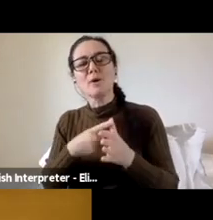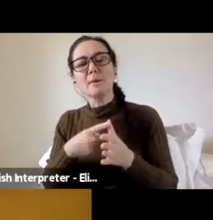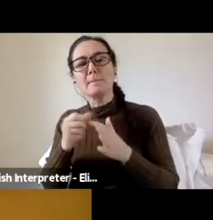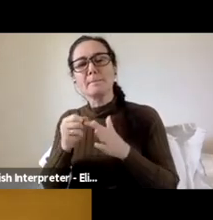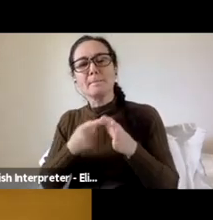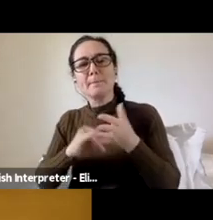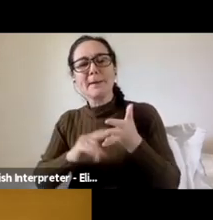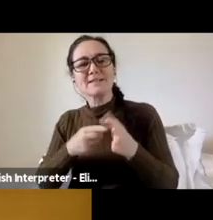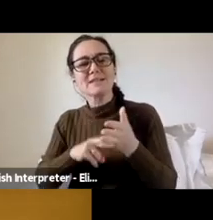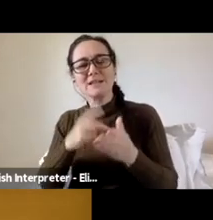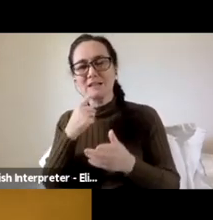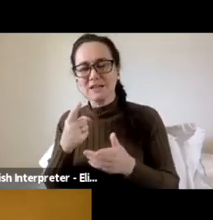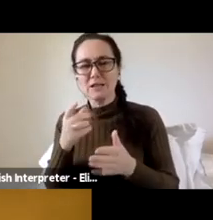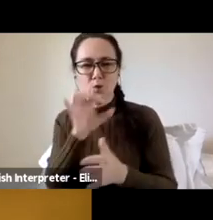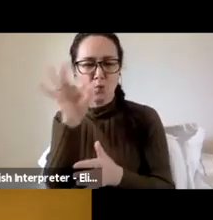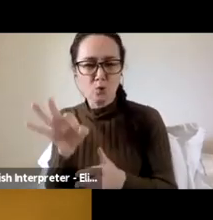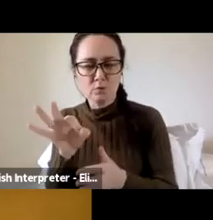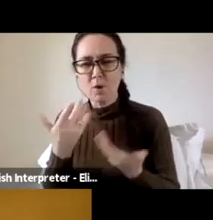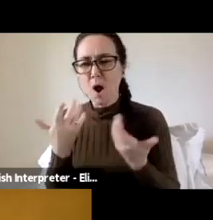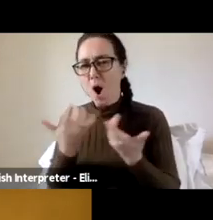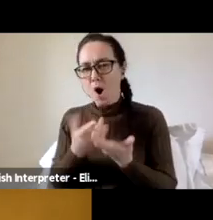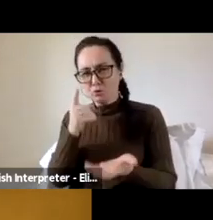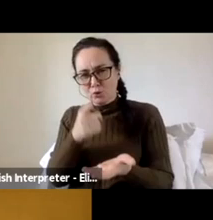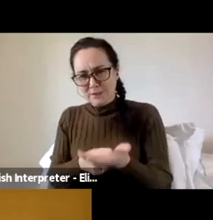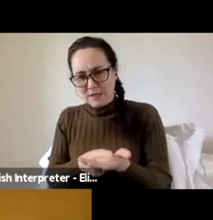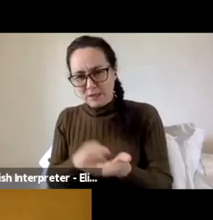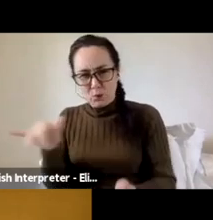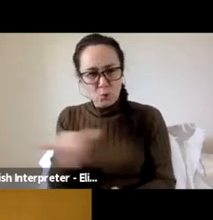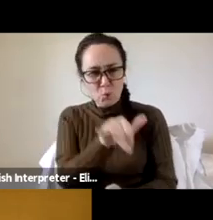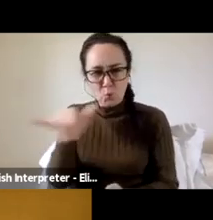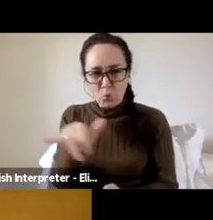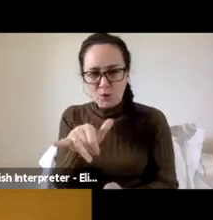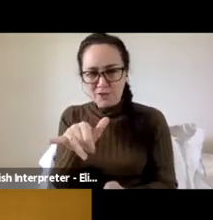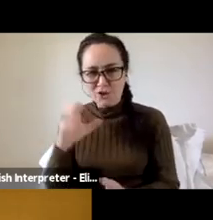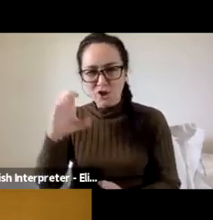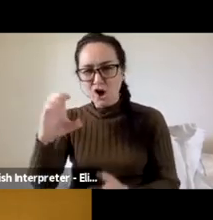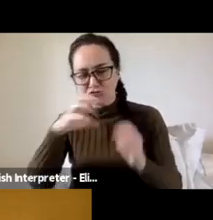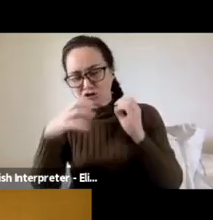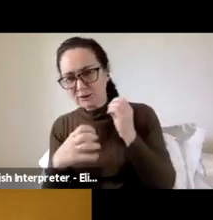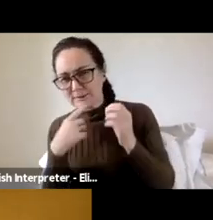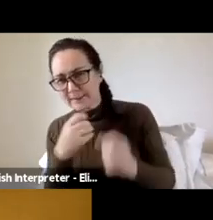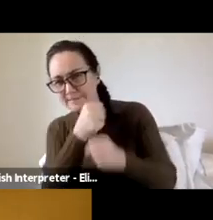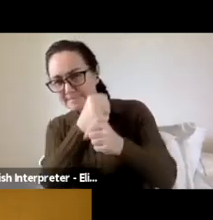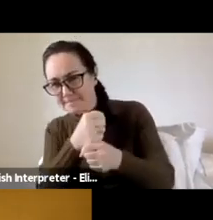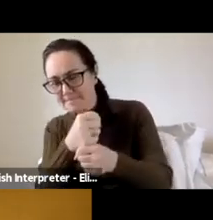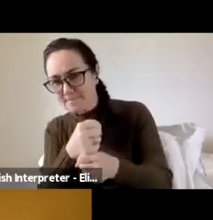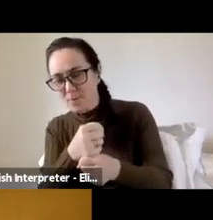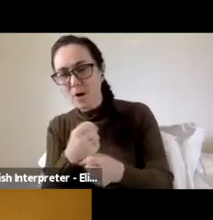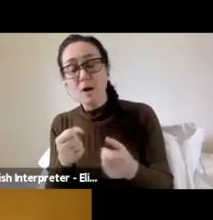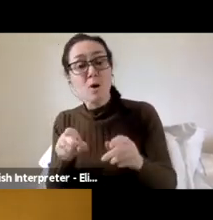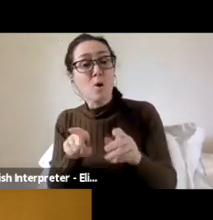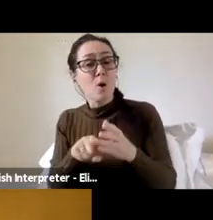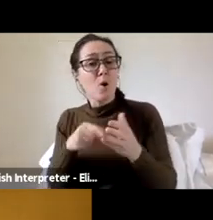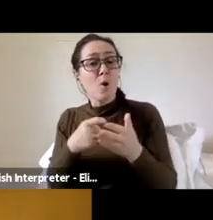for all three of you. How do you choose, or how did you choose, which countries to lobby, and what were the levers for lobbying, especially if you're not an international